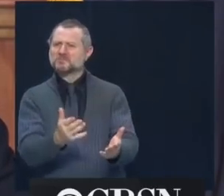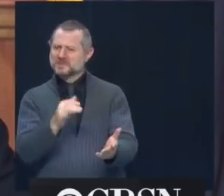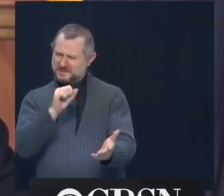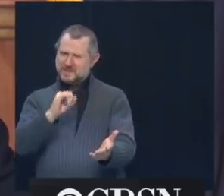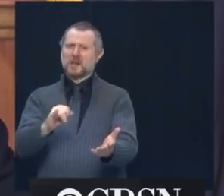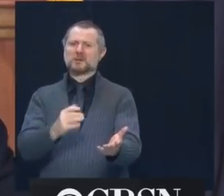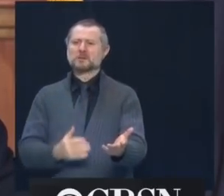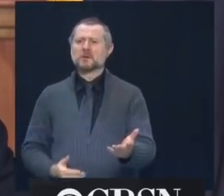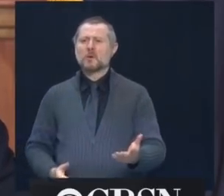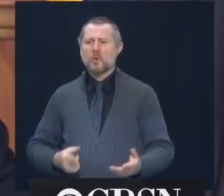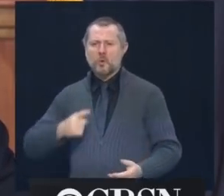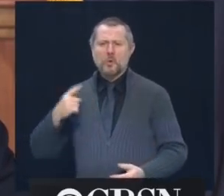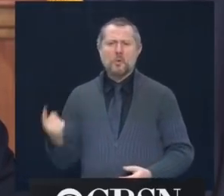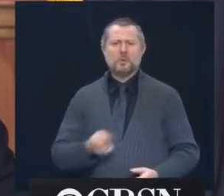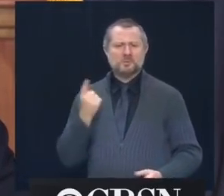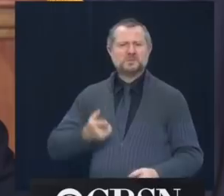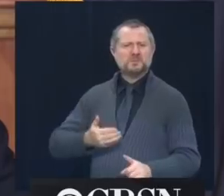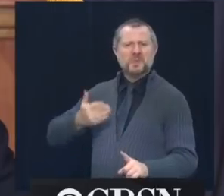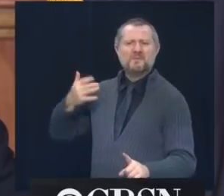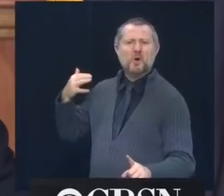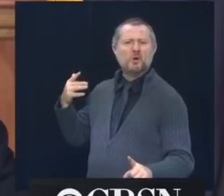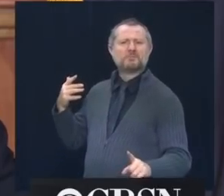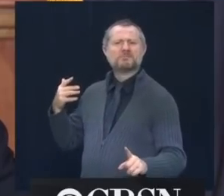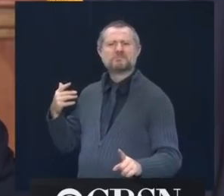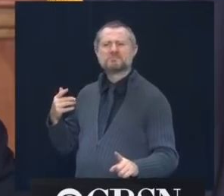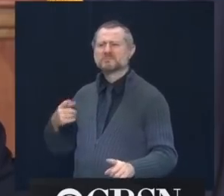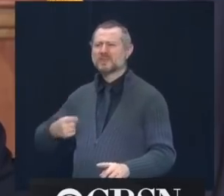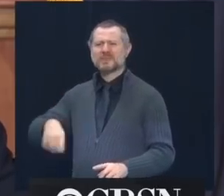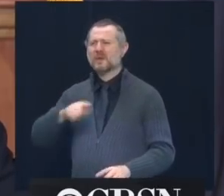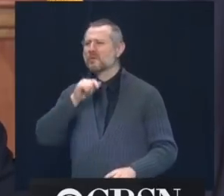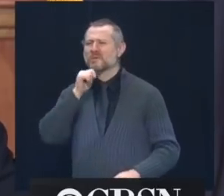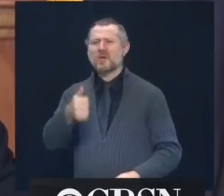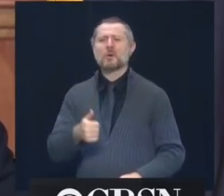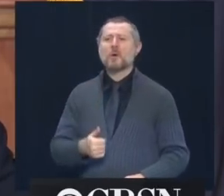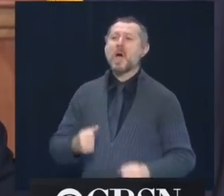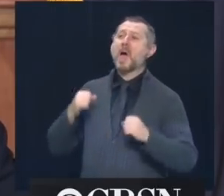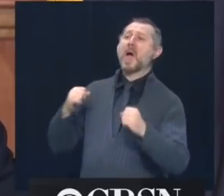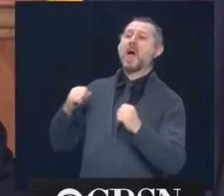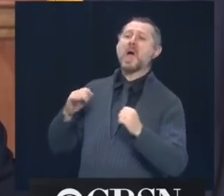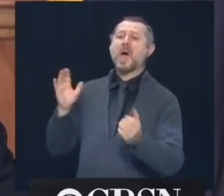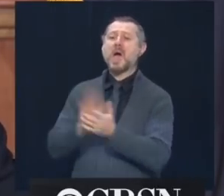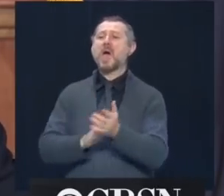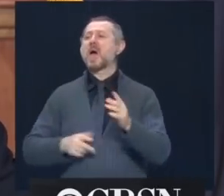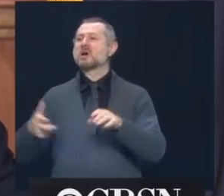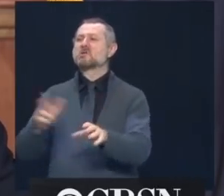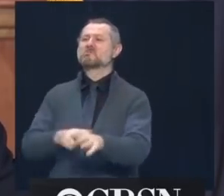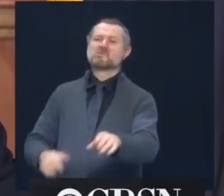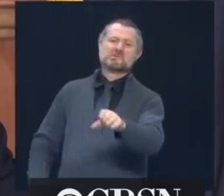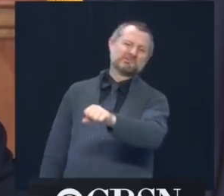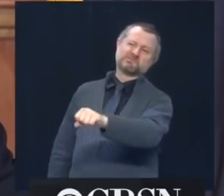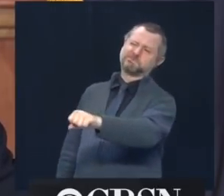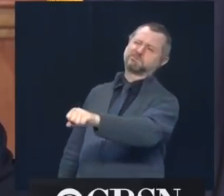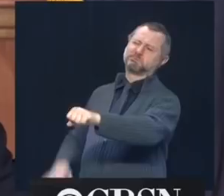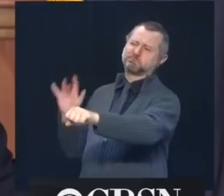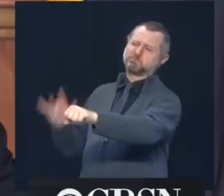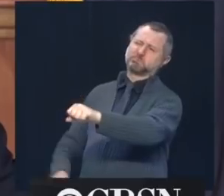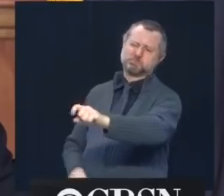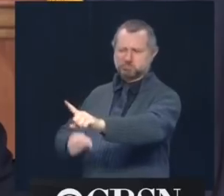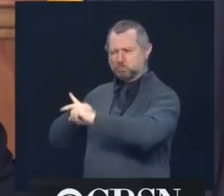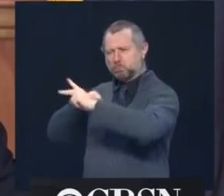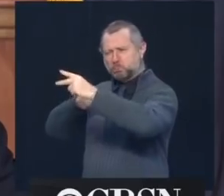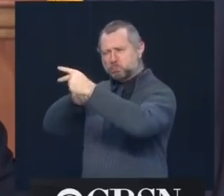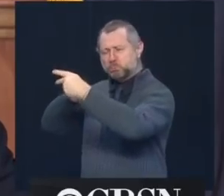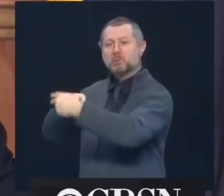That's who they've always been. They don't cheer people who drive their car into law enforcement